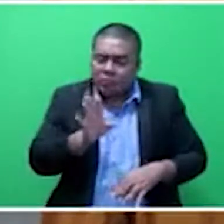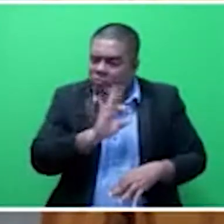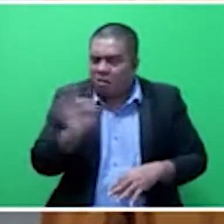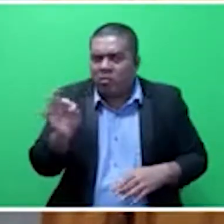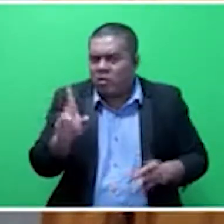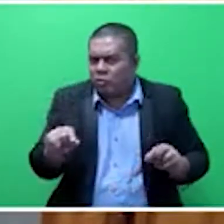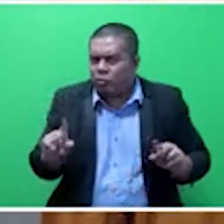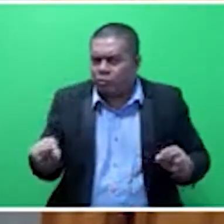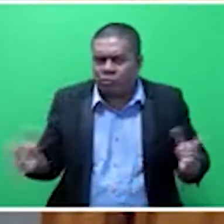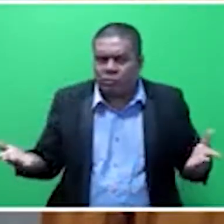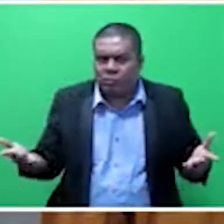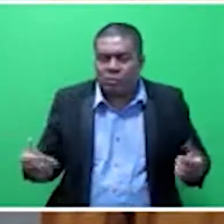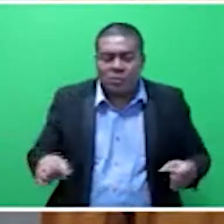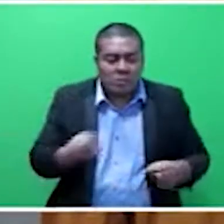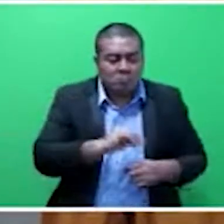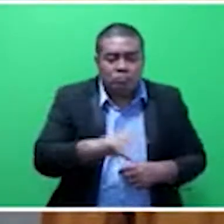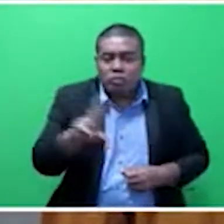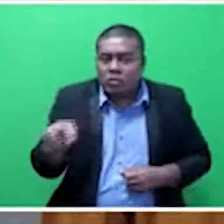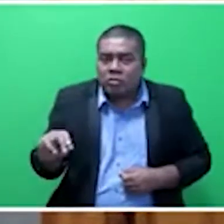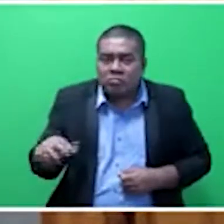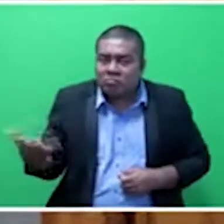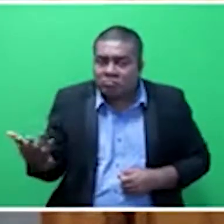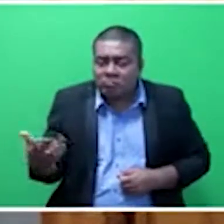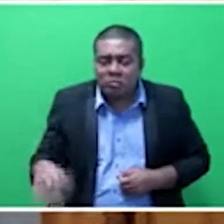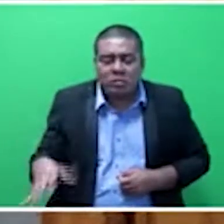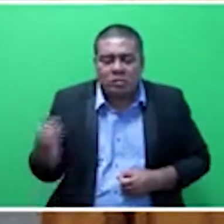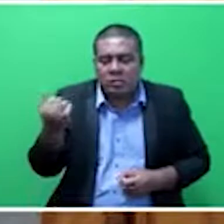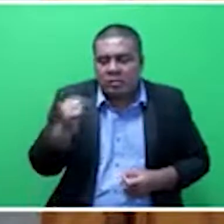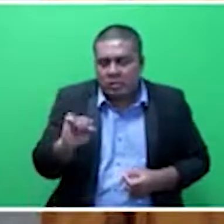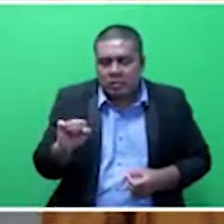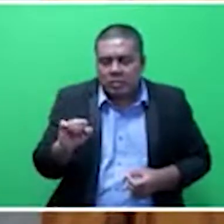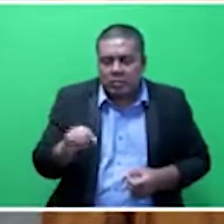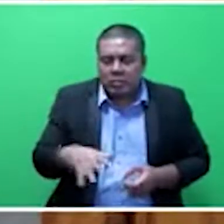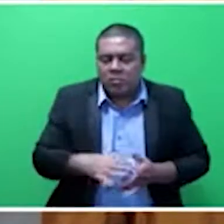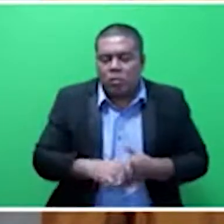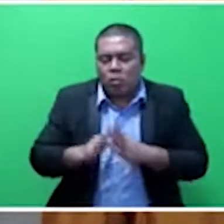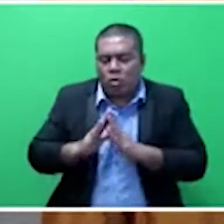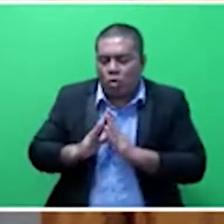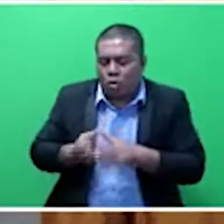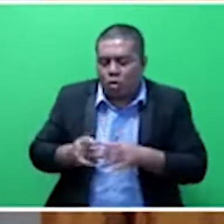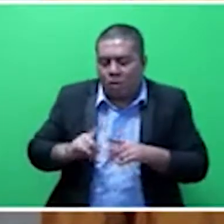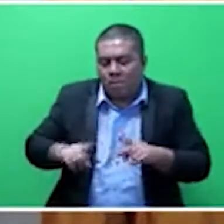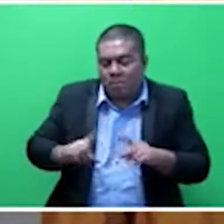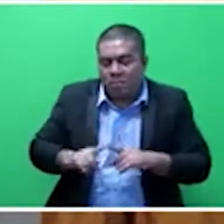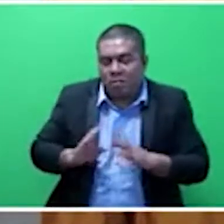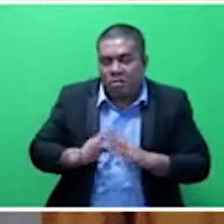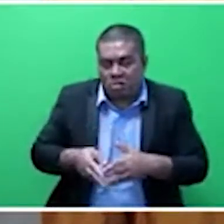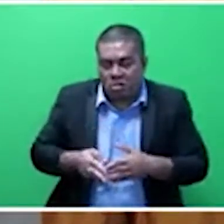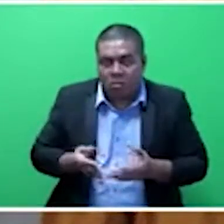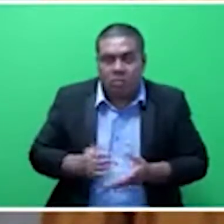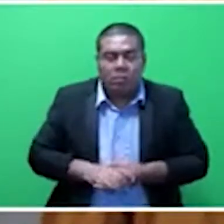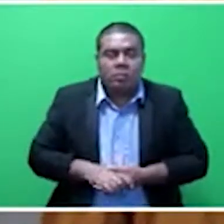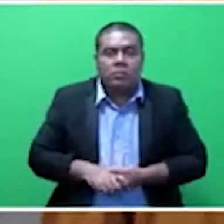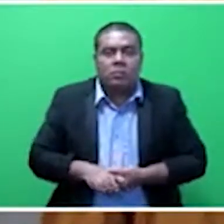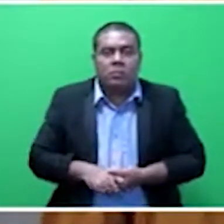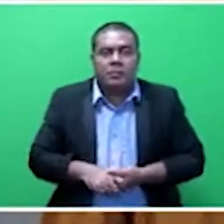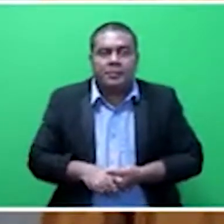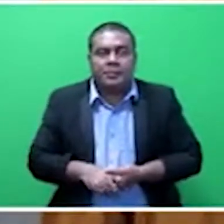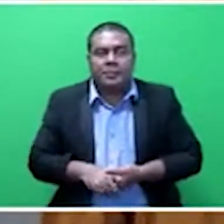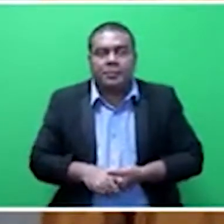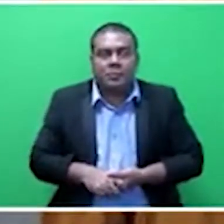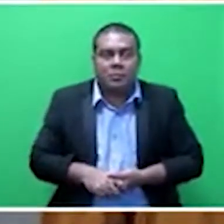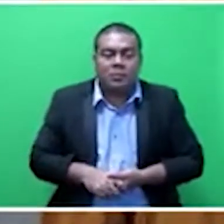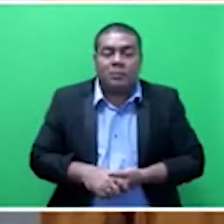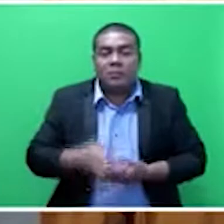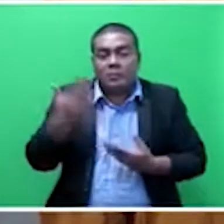These bridges should have been replaced and maintained during the Rambuka government, but rather than criticizing them, they are bad partners. Furthermore, Honorable